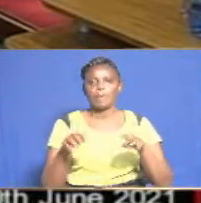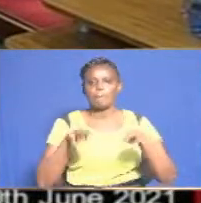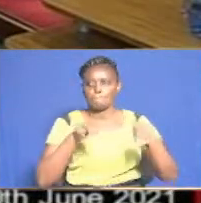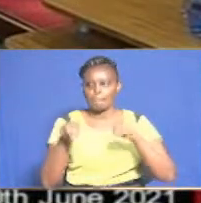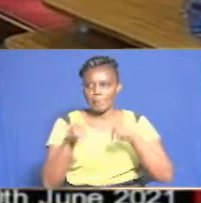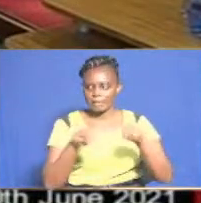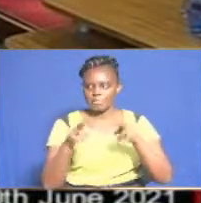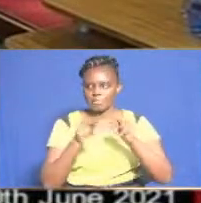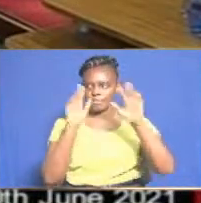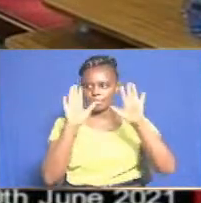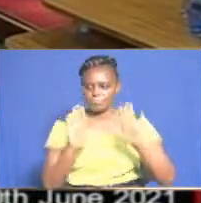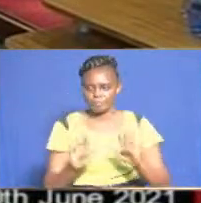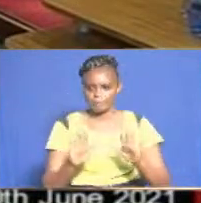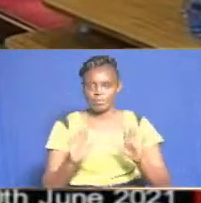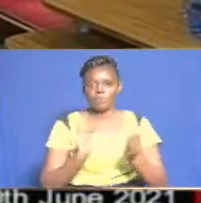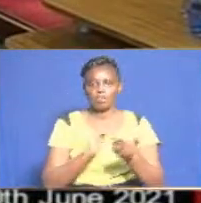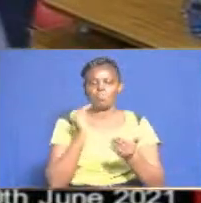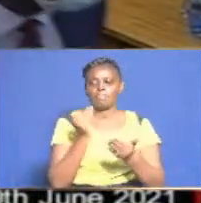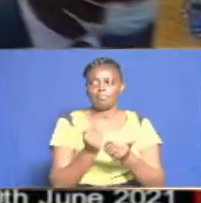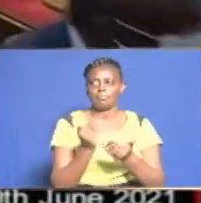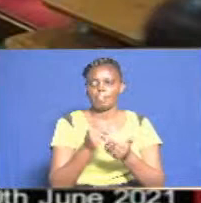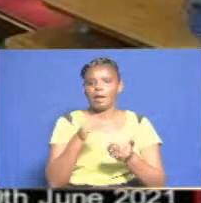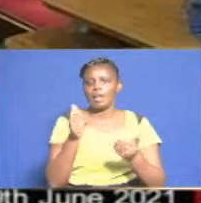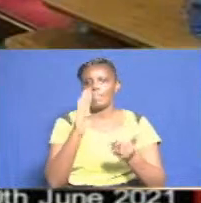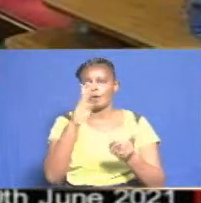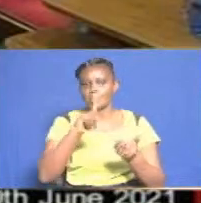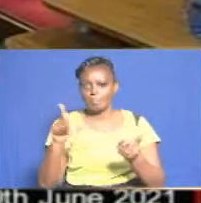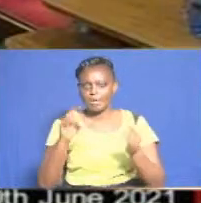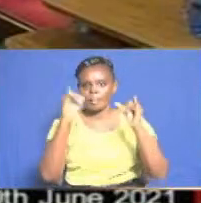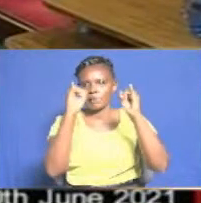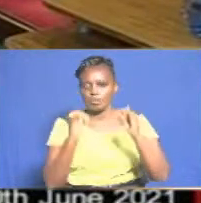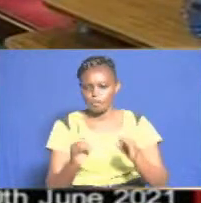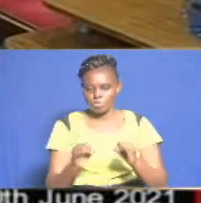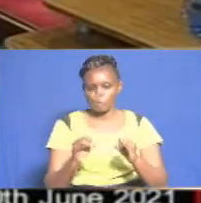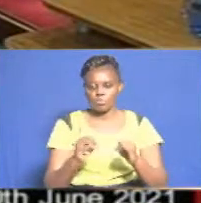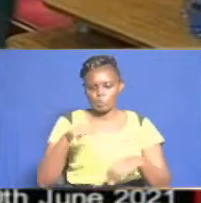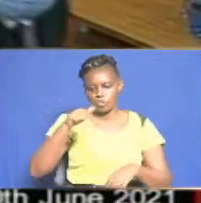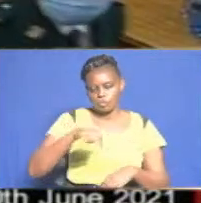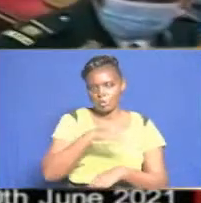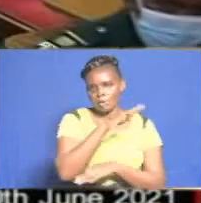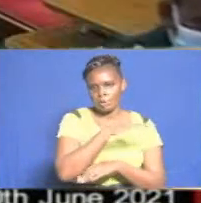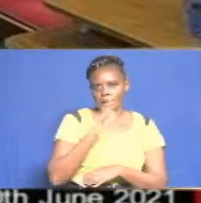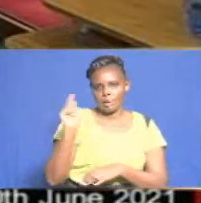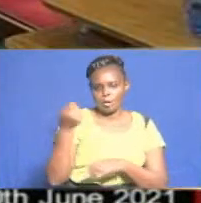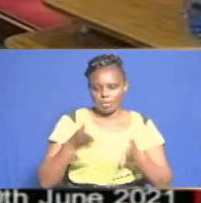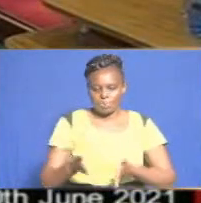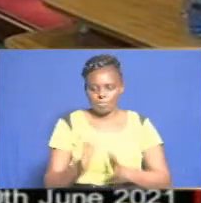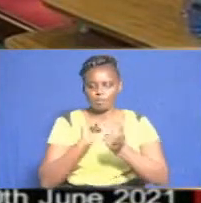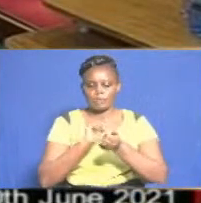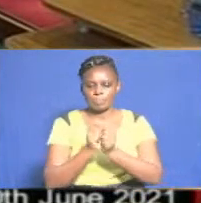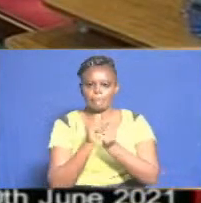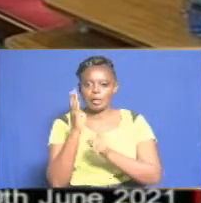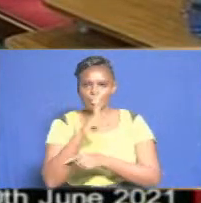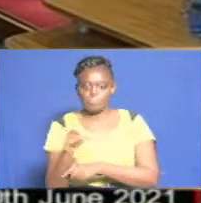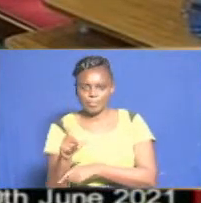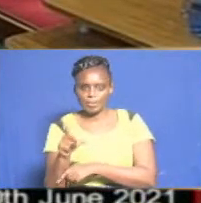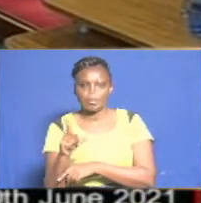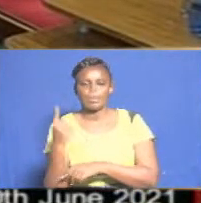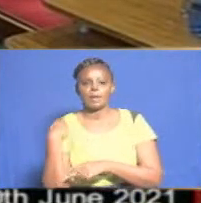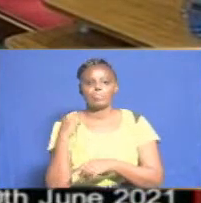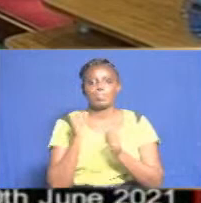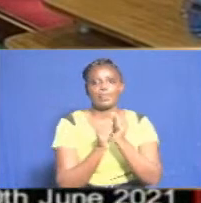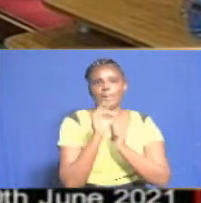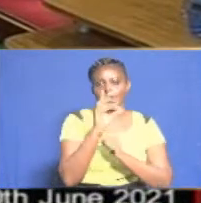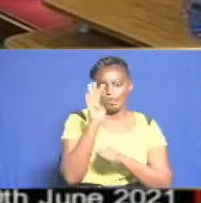management of the fund. The other new bill expected in the House this afternoon is the Kenya Roads Amendment Bill, National Assembly Bill number